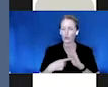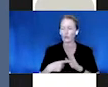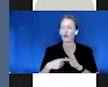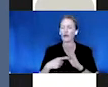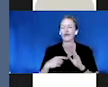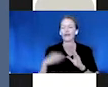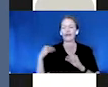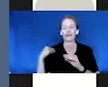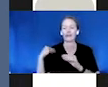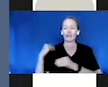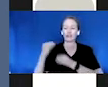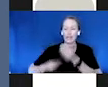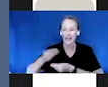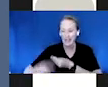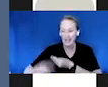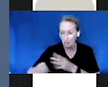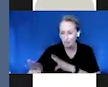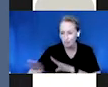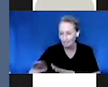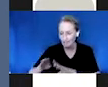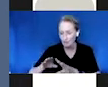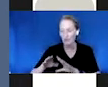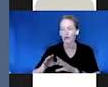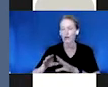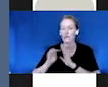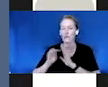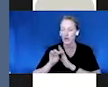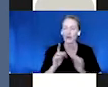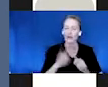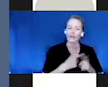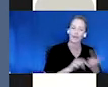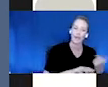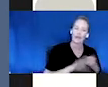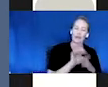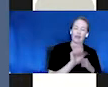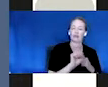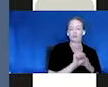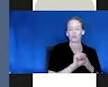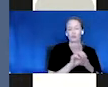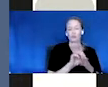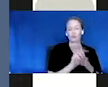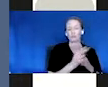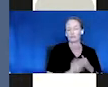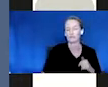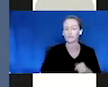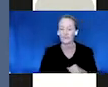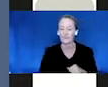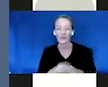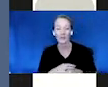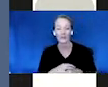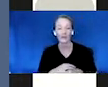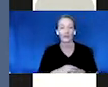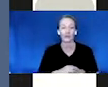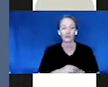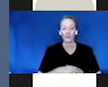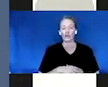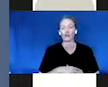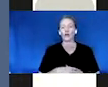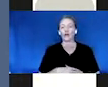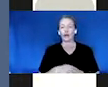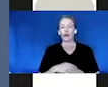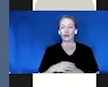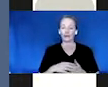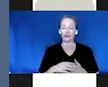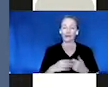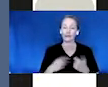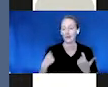social determinants of health model. So if we're looking at genetics and behavior, if our framework is Sonia's health is about Sonia's